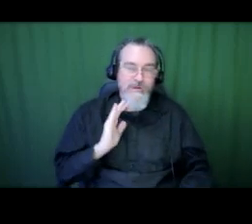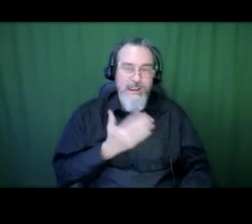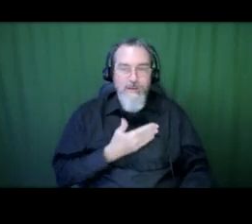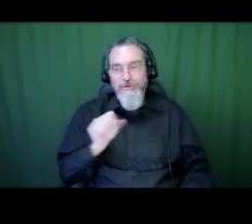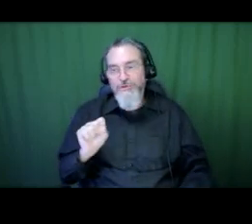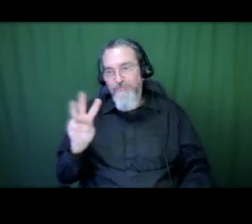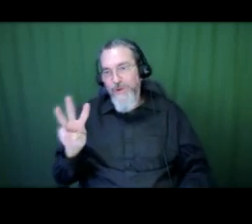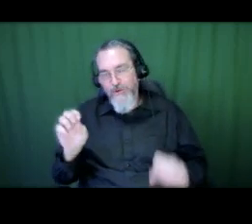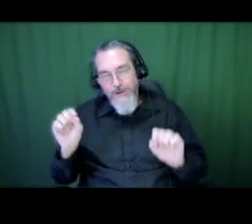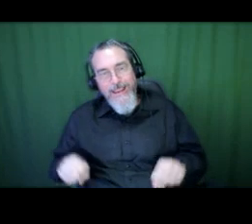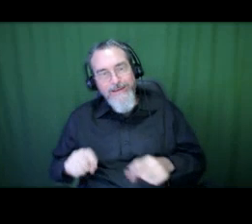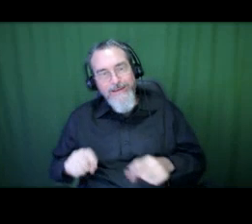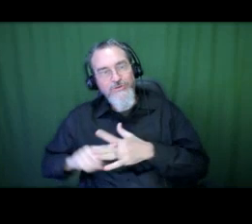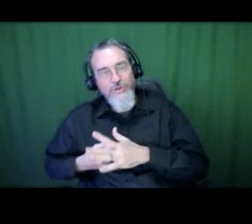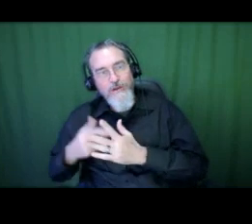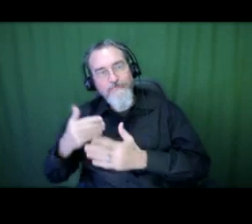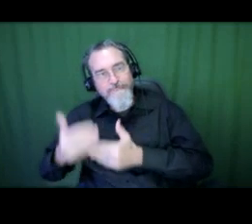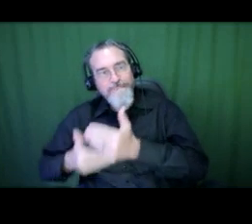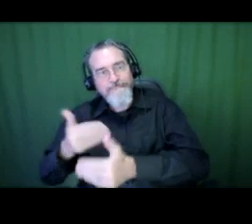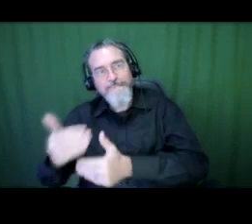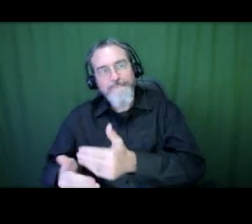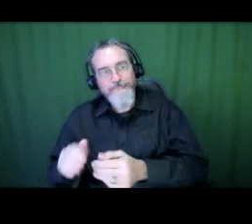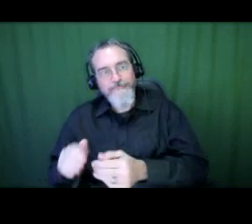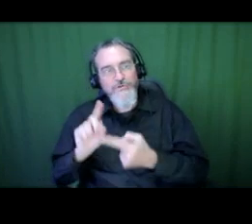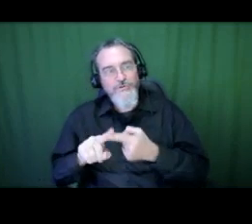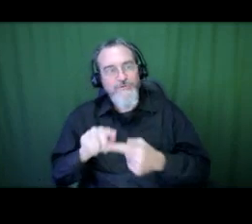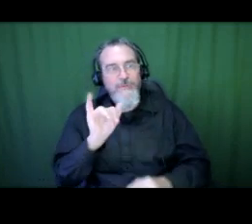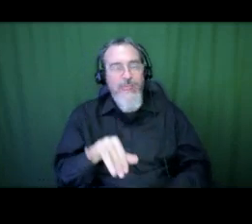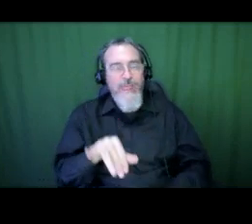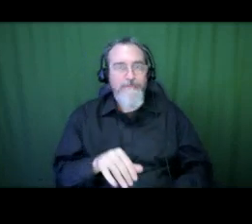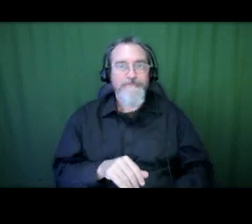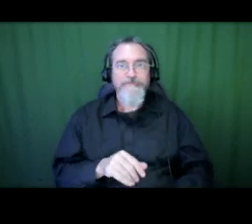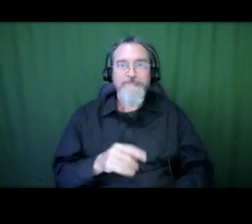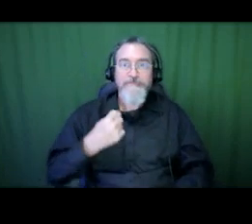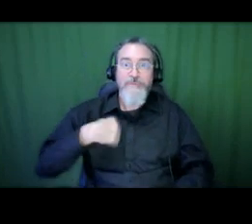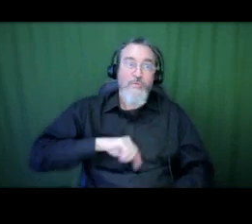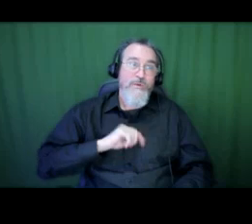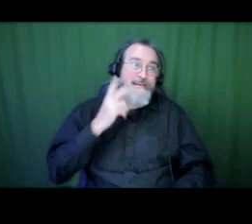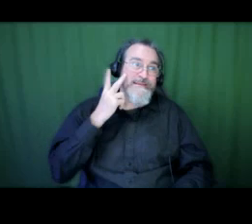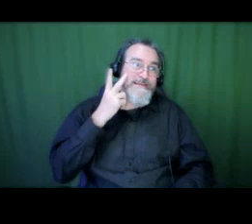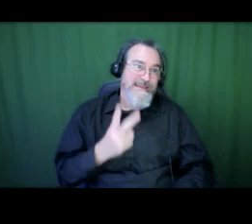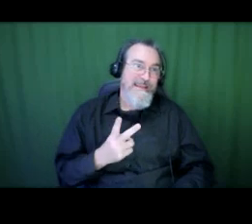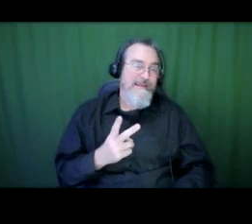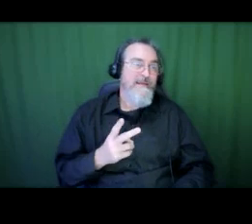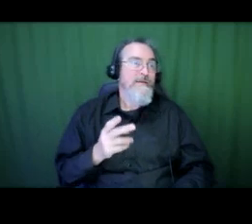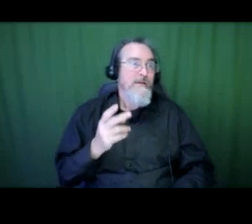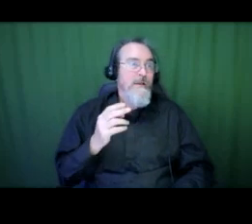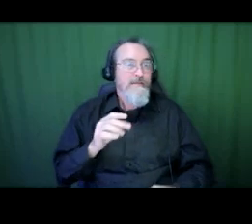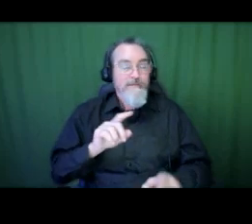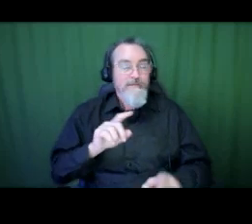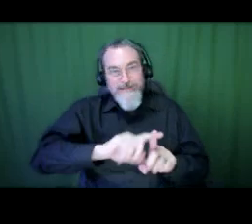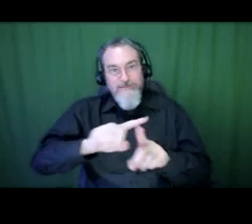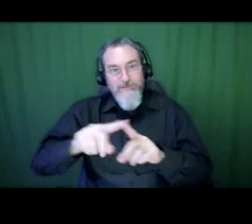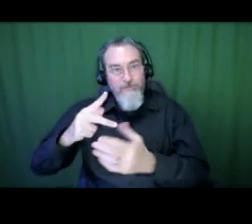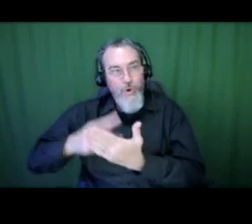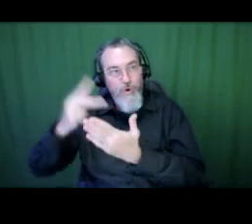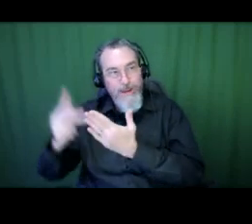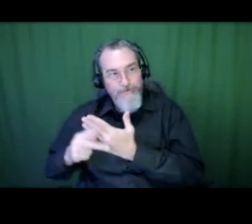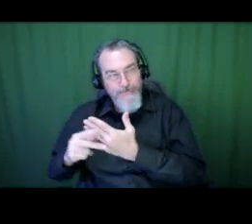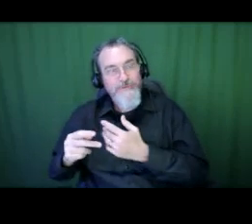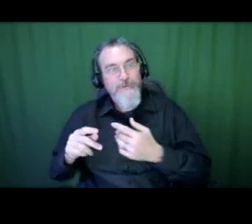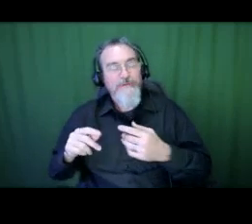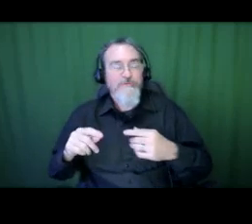towards that. But we're really seeing that as guardians and monitoring programs are starting to scale across our nations and across the US, there's a great demand for training